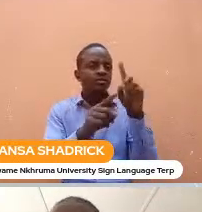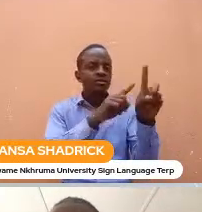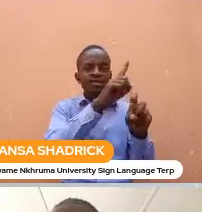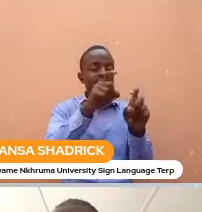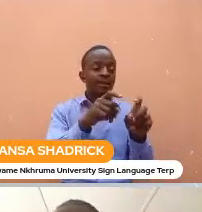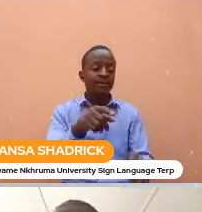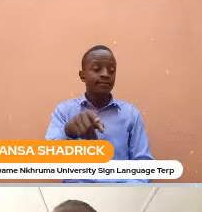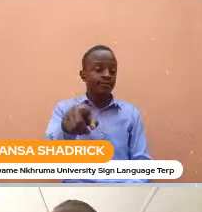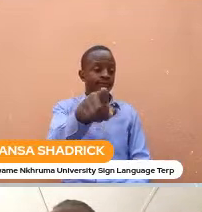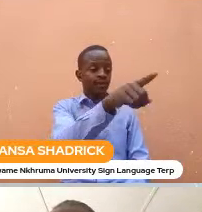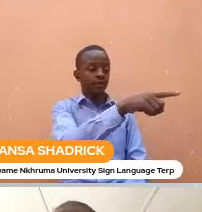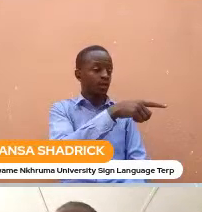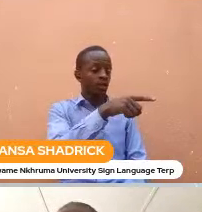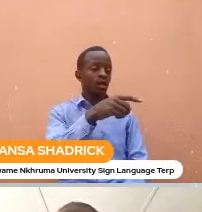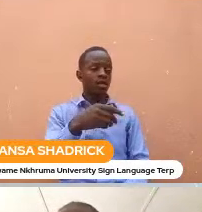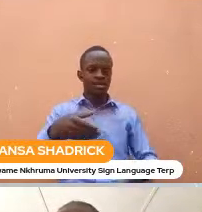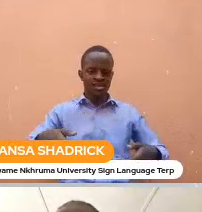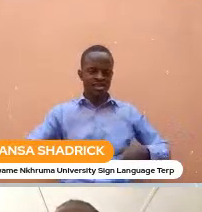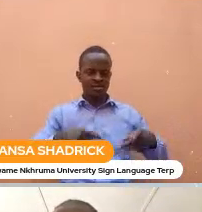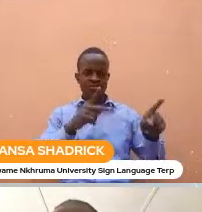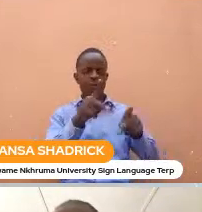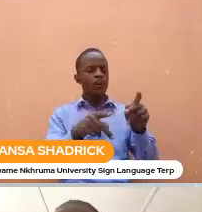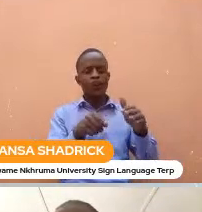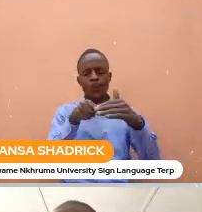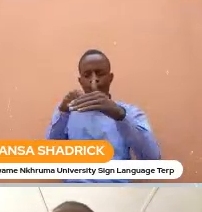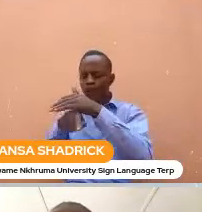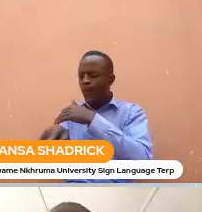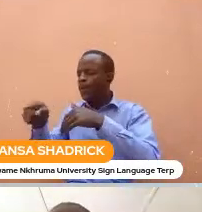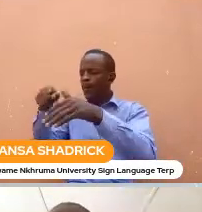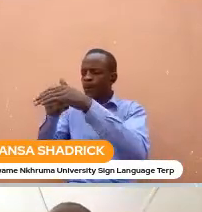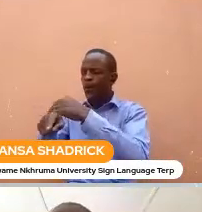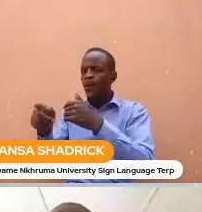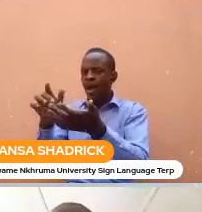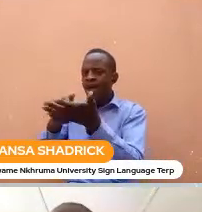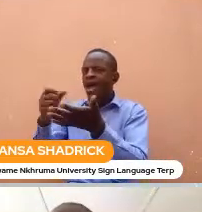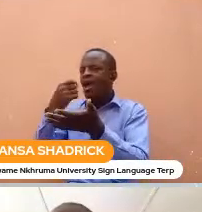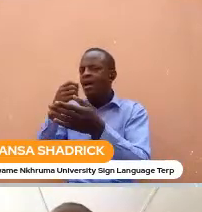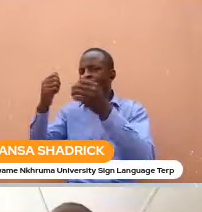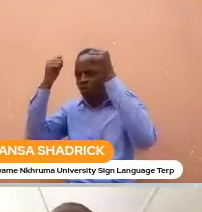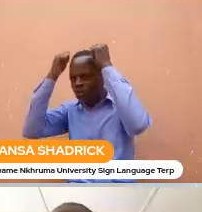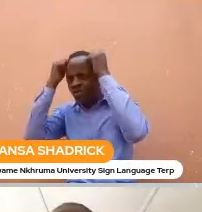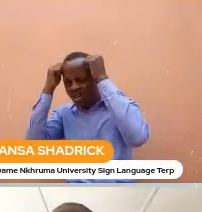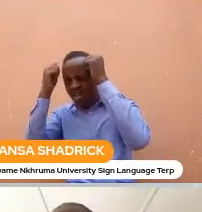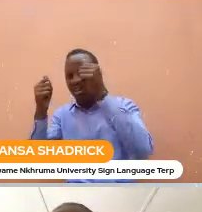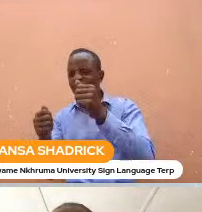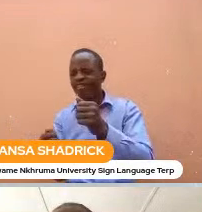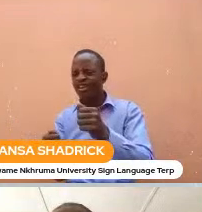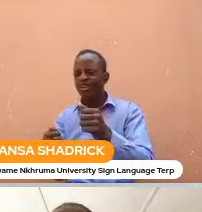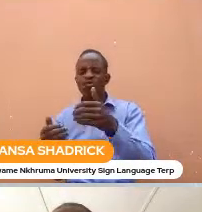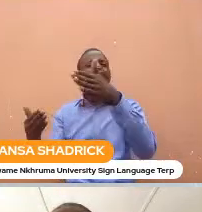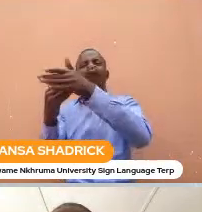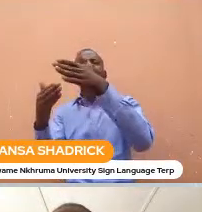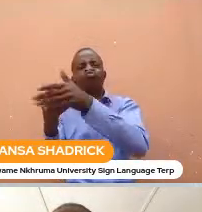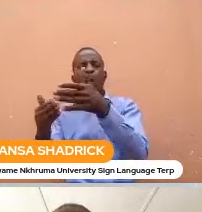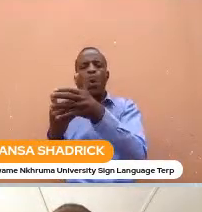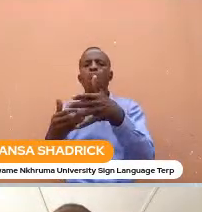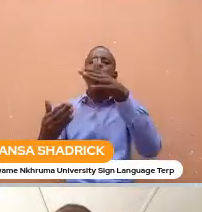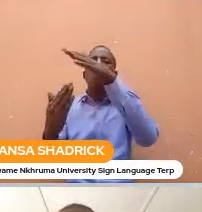have unrestricted access to condoms and emergency contraceptives? You can send us your thoughts regarding